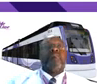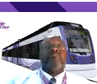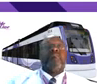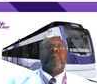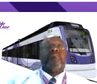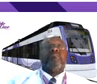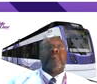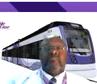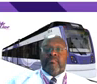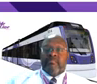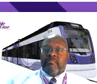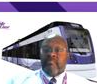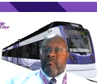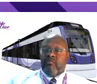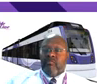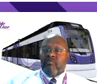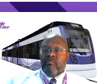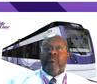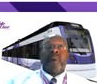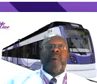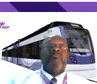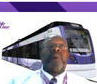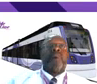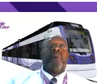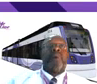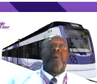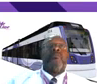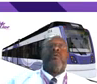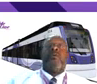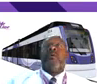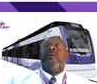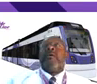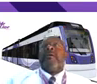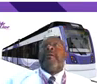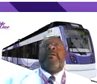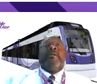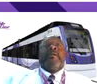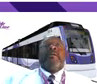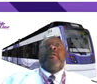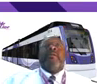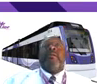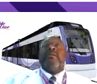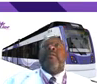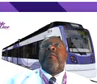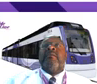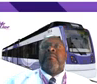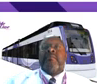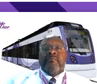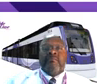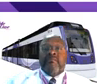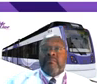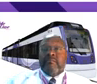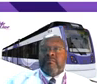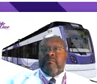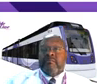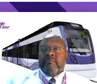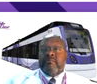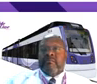to make sure that we give everybody a chance. Okay, first question that came in ahead of time is,